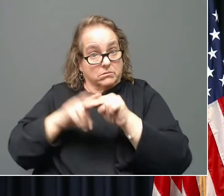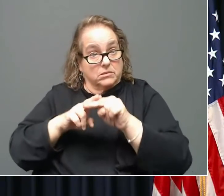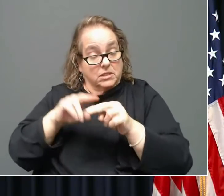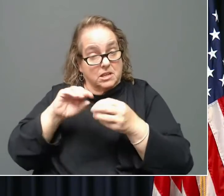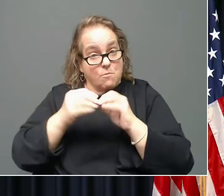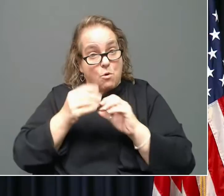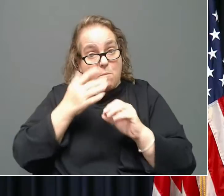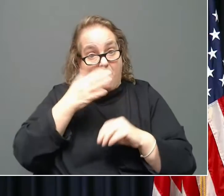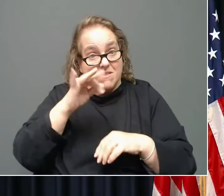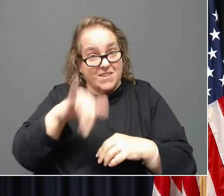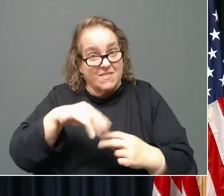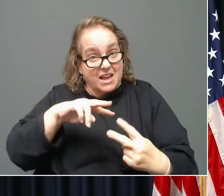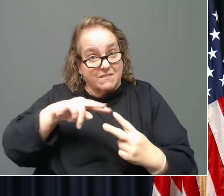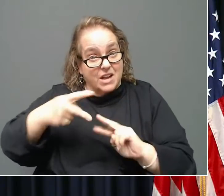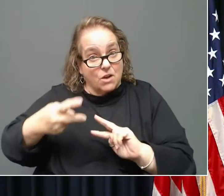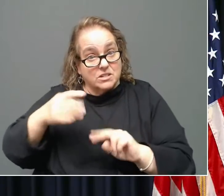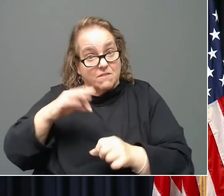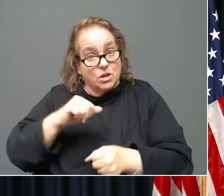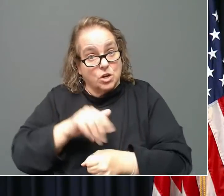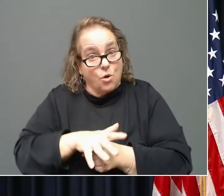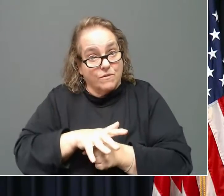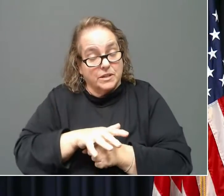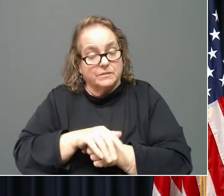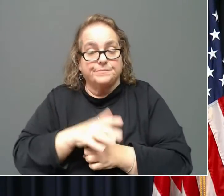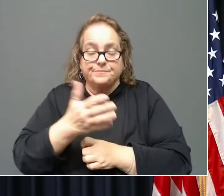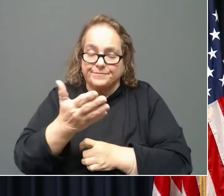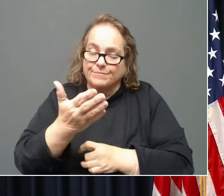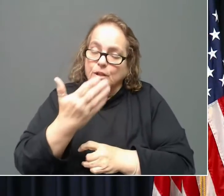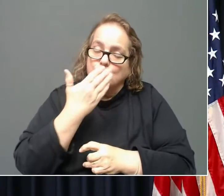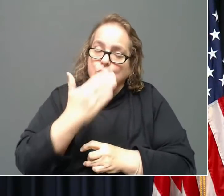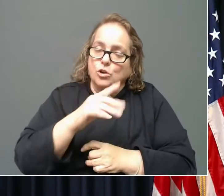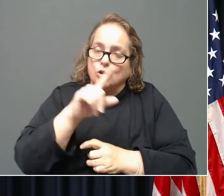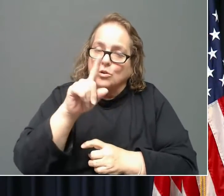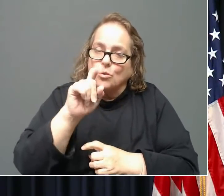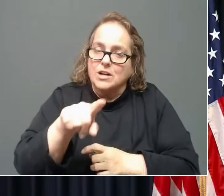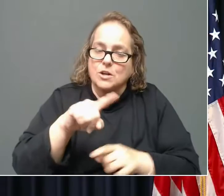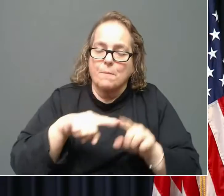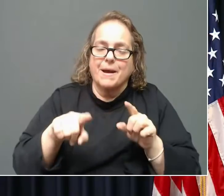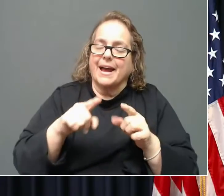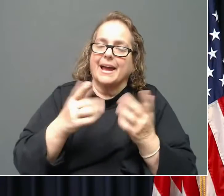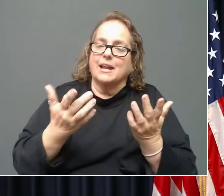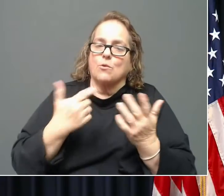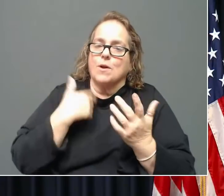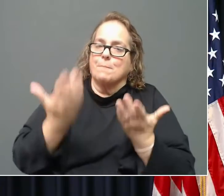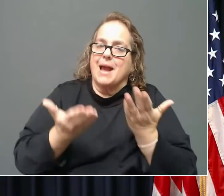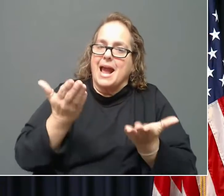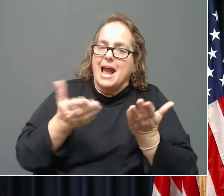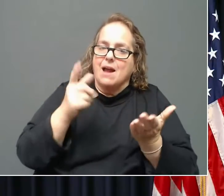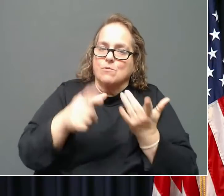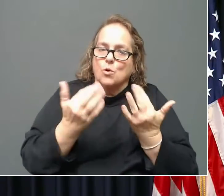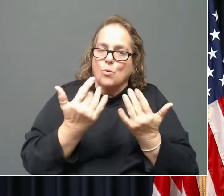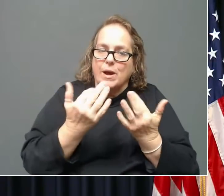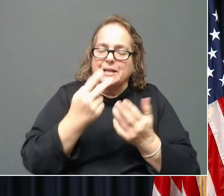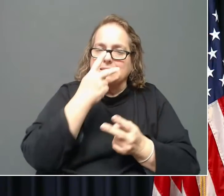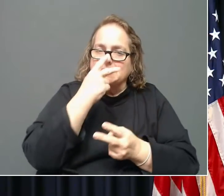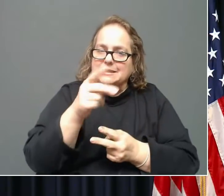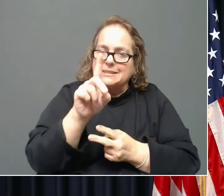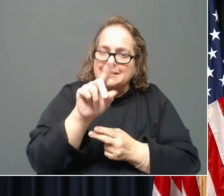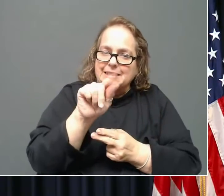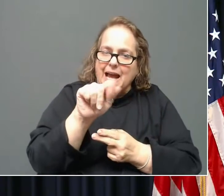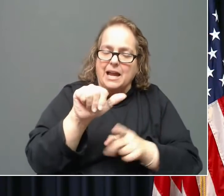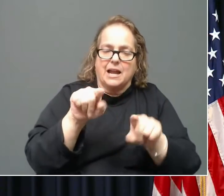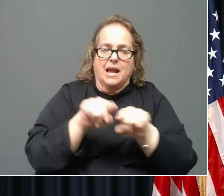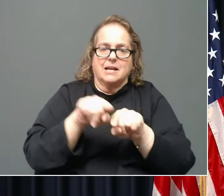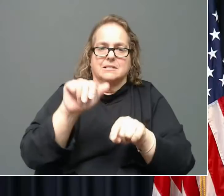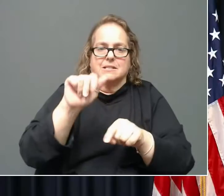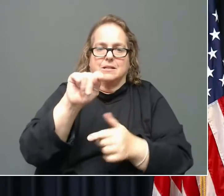It's a good question, and part of it is we'll have to wait and see the data as it comes in. But this